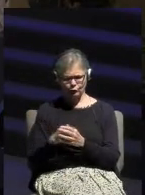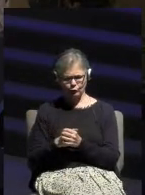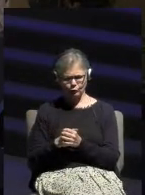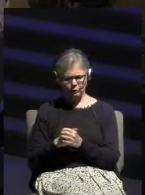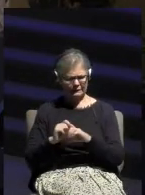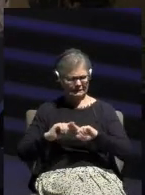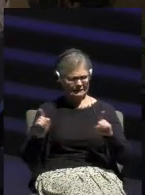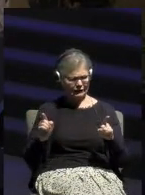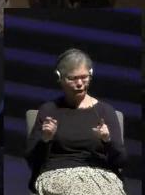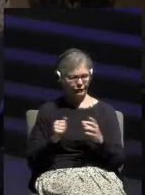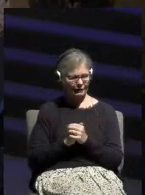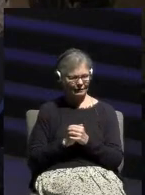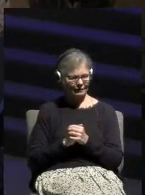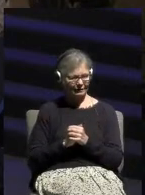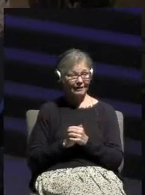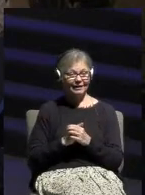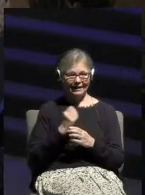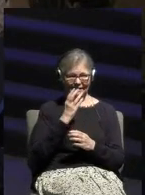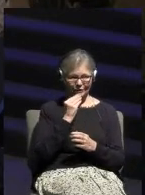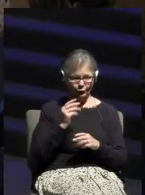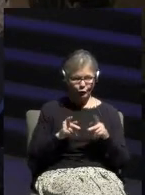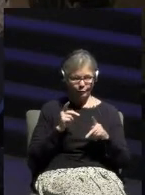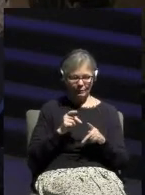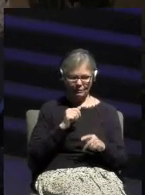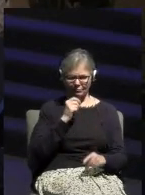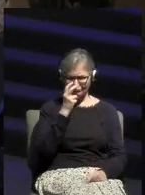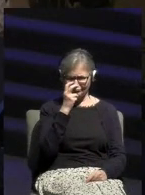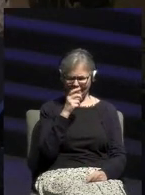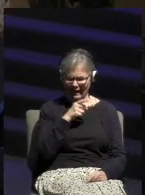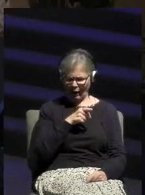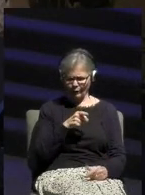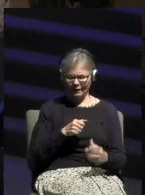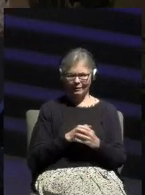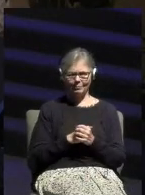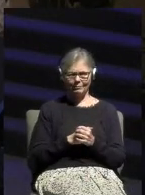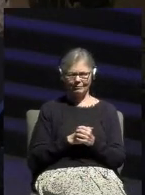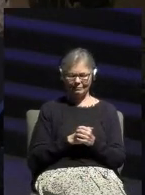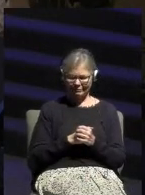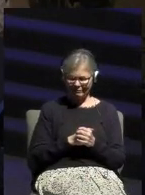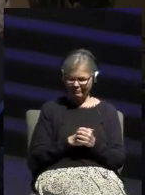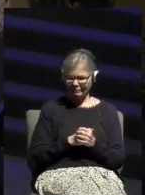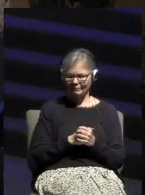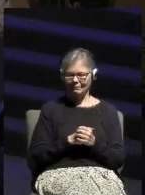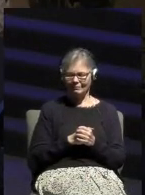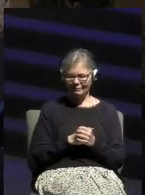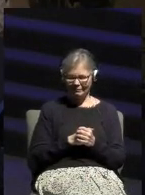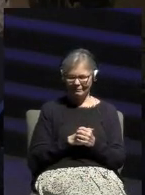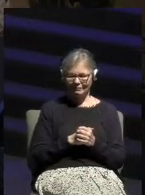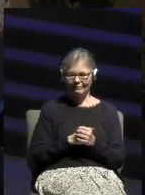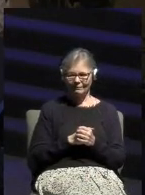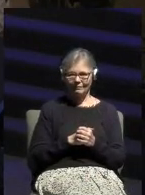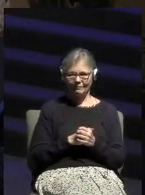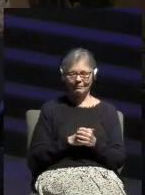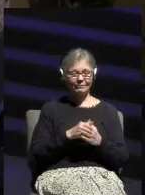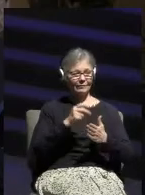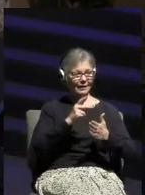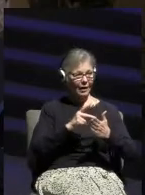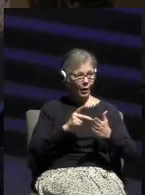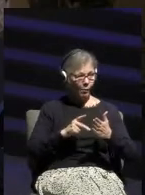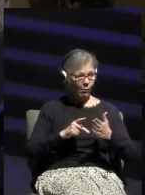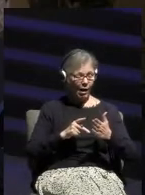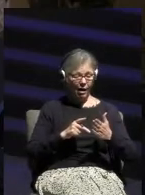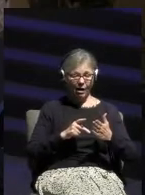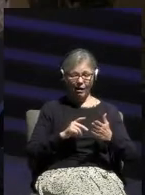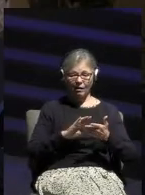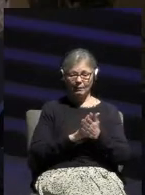And so you can imagine sort of the transition and the experiences that he had. And then not only that, he gets